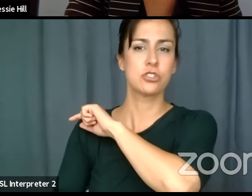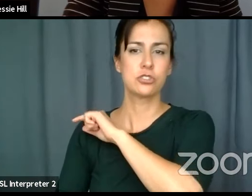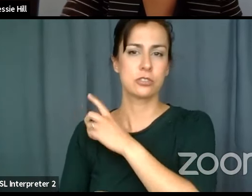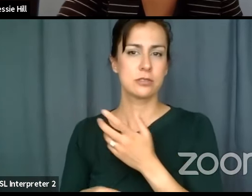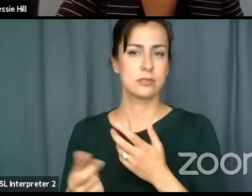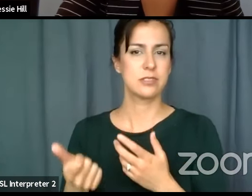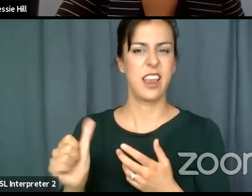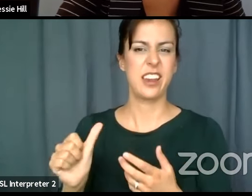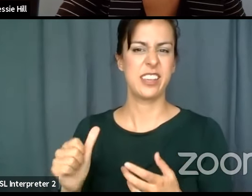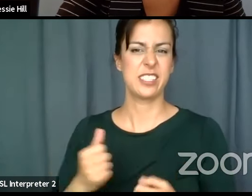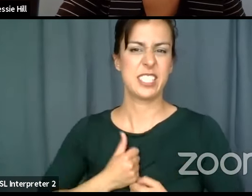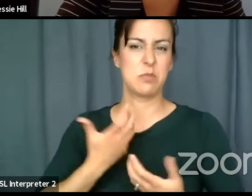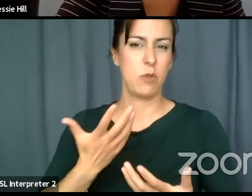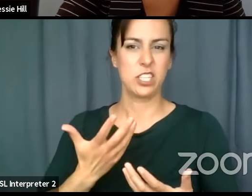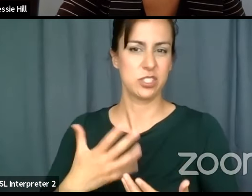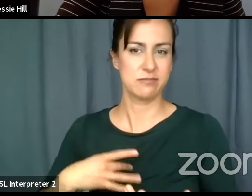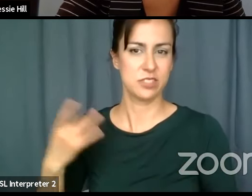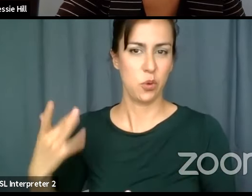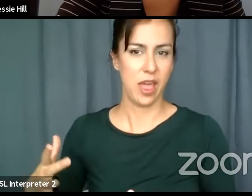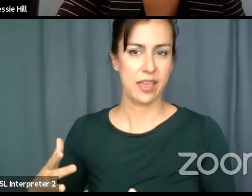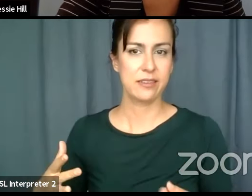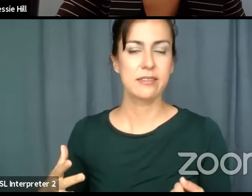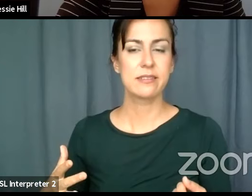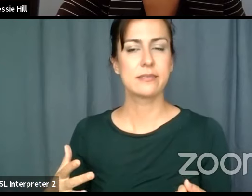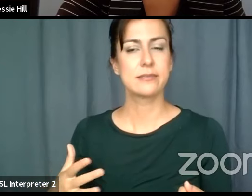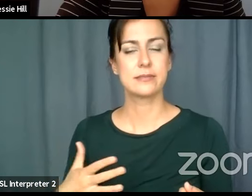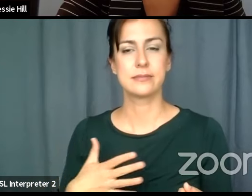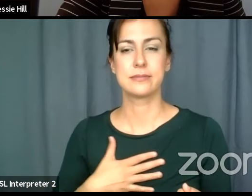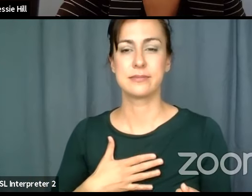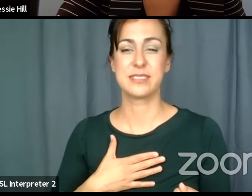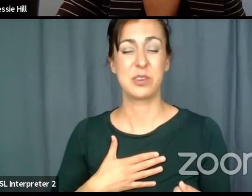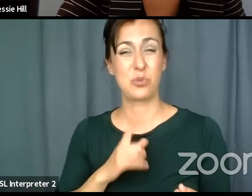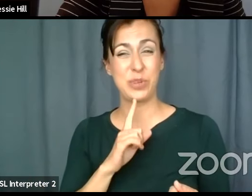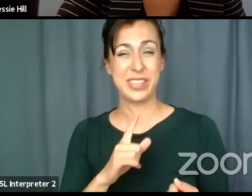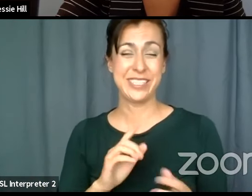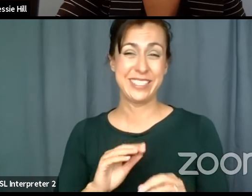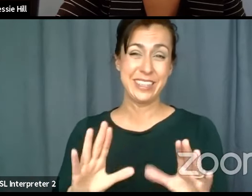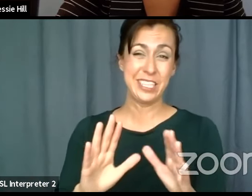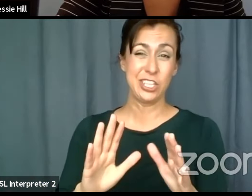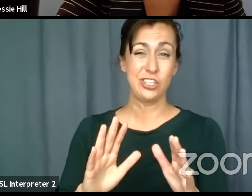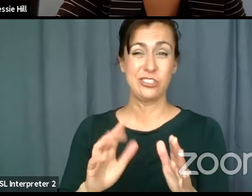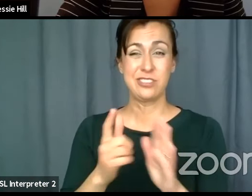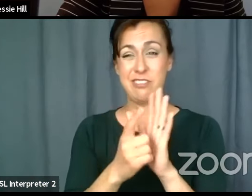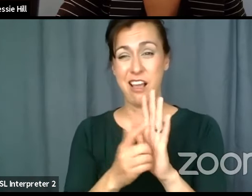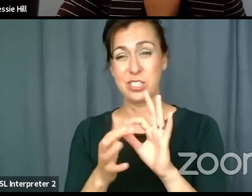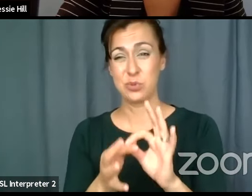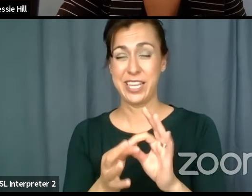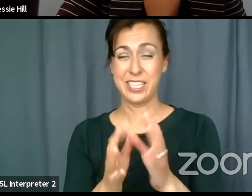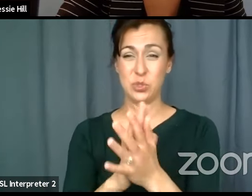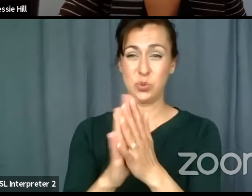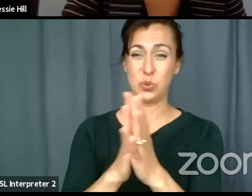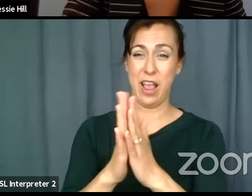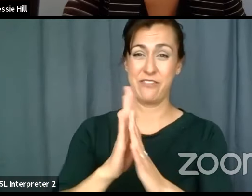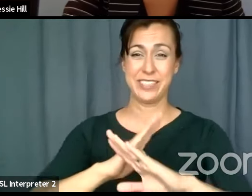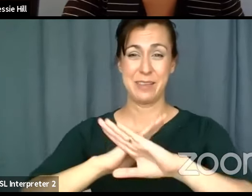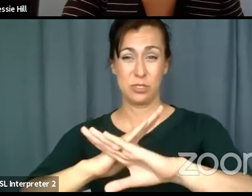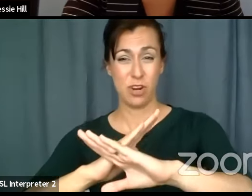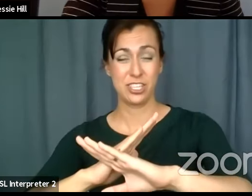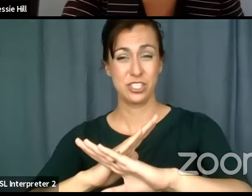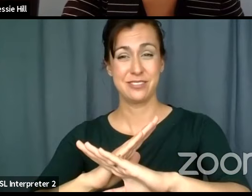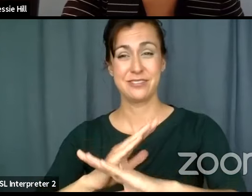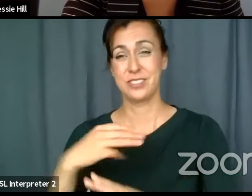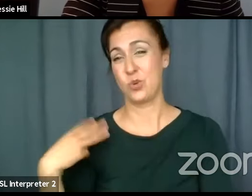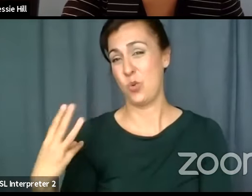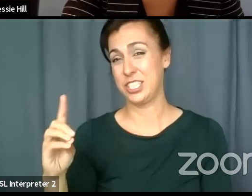that they dislike. My own view is that very clear laws about obstructing traffic and the like, Washington DC has laws against defacing